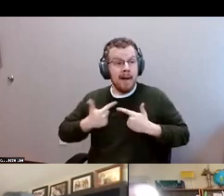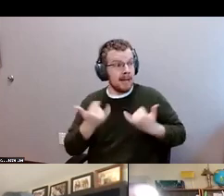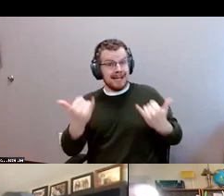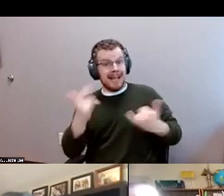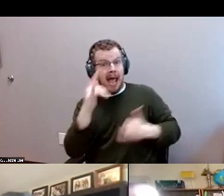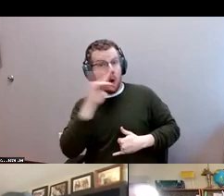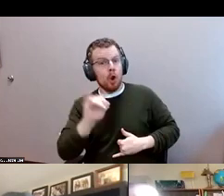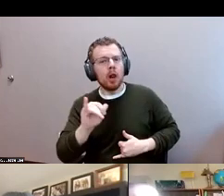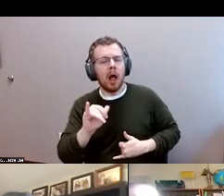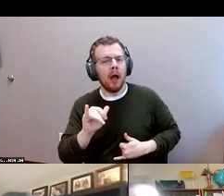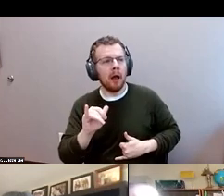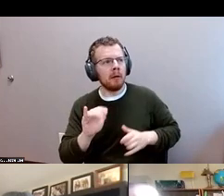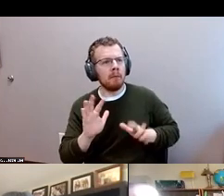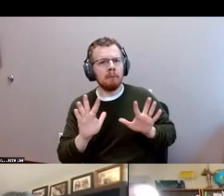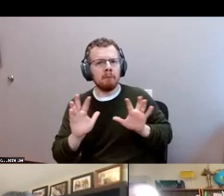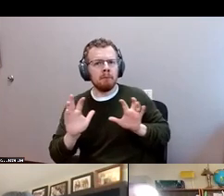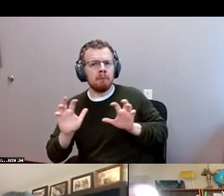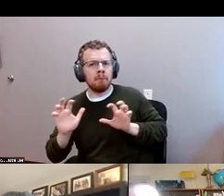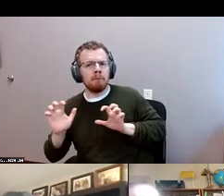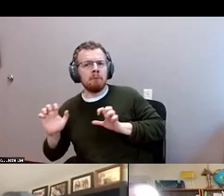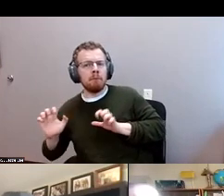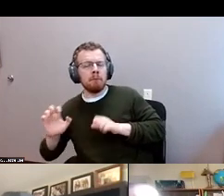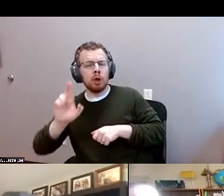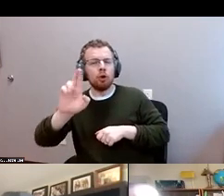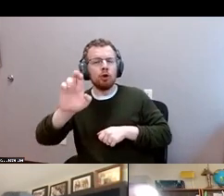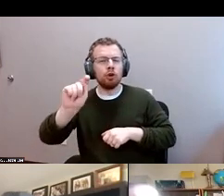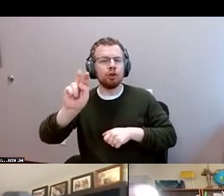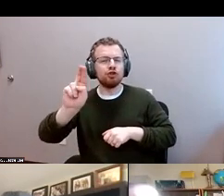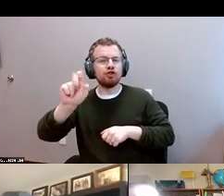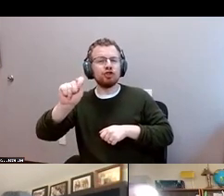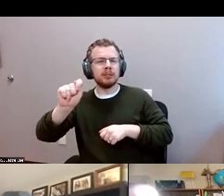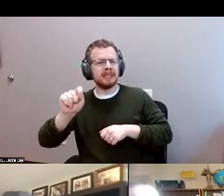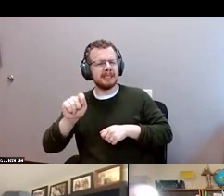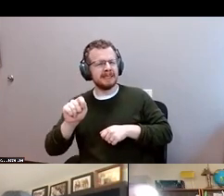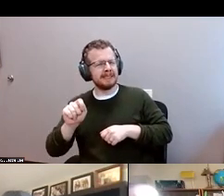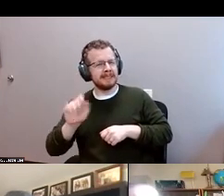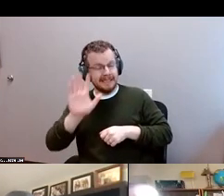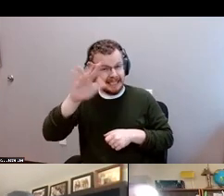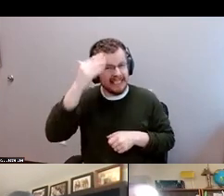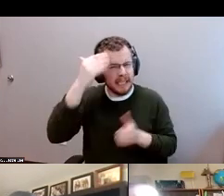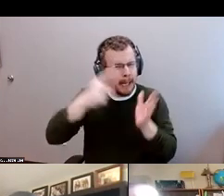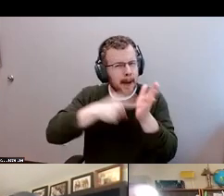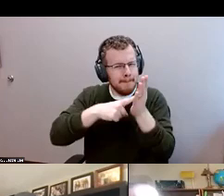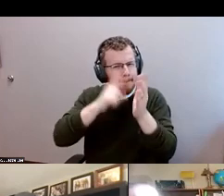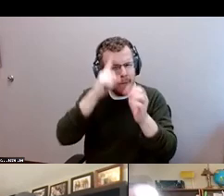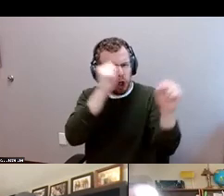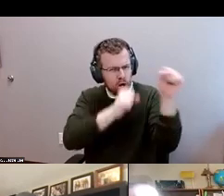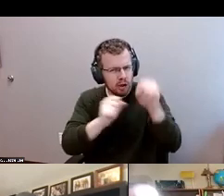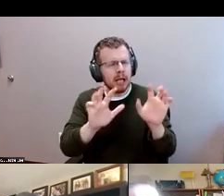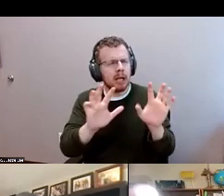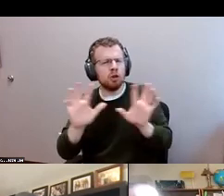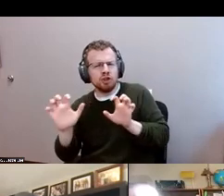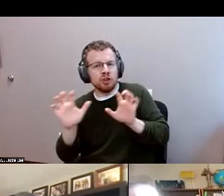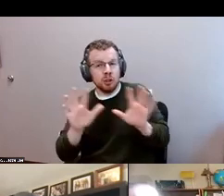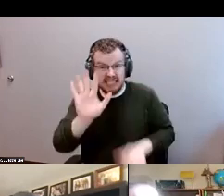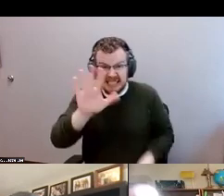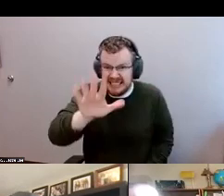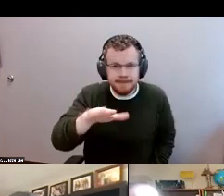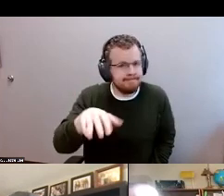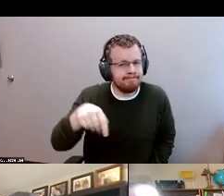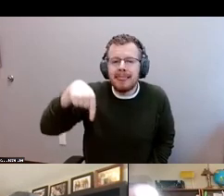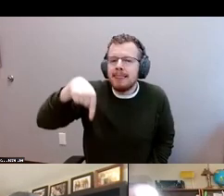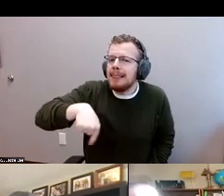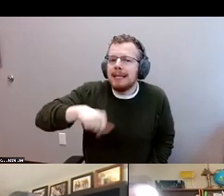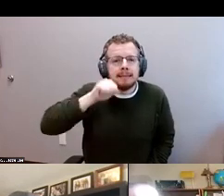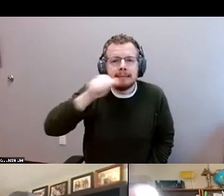to retreat. And I understand the need for a strategic retreat, but my feeling is that's not what was going on now. And it